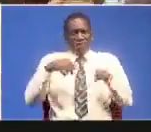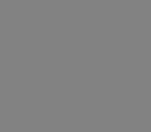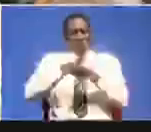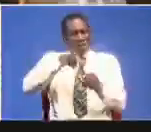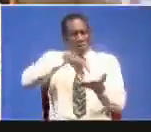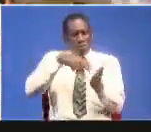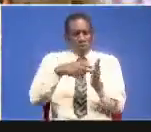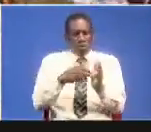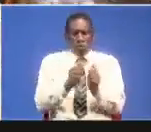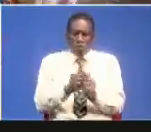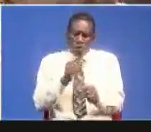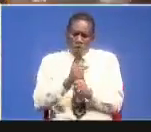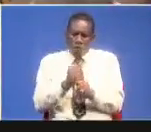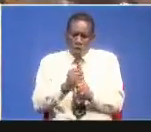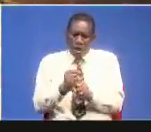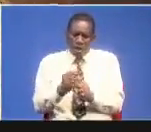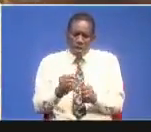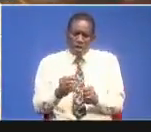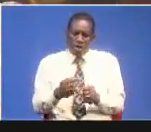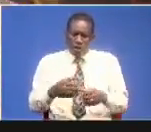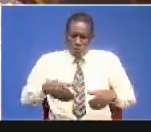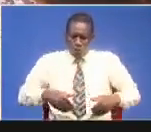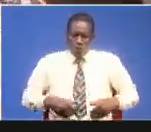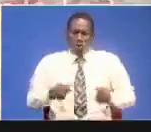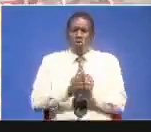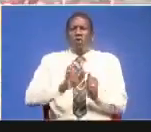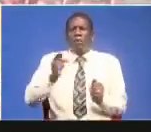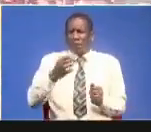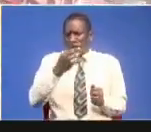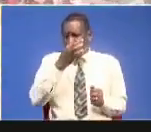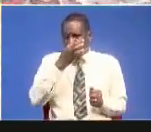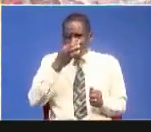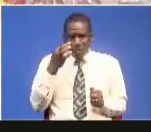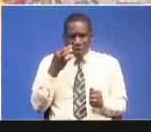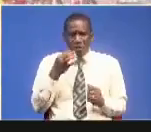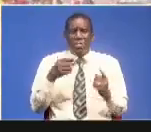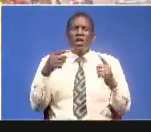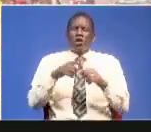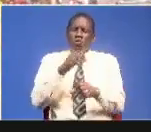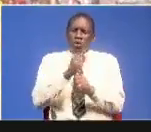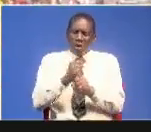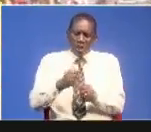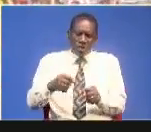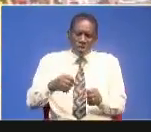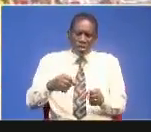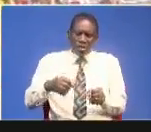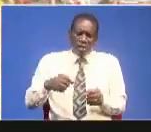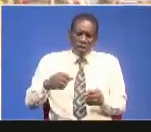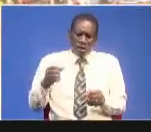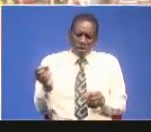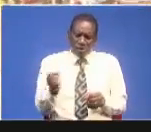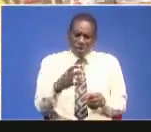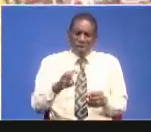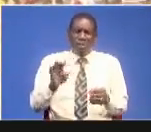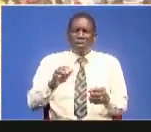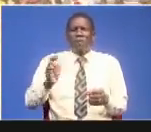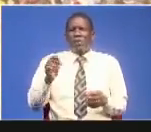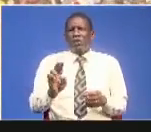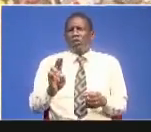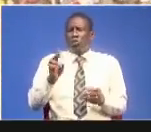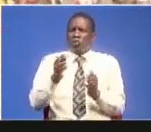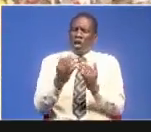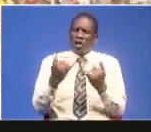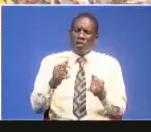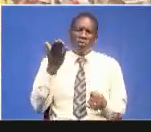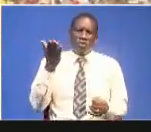similar projects, with the Kazi kwa Vijana by President Mwai Kibaki regime to the Kazi Mtaani by President Uhuru Kenyatta, and now